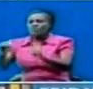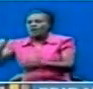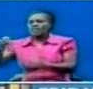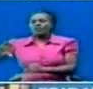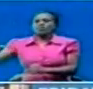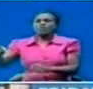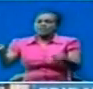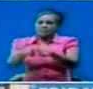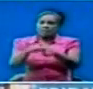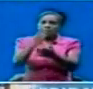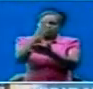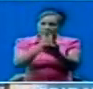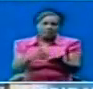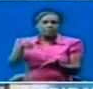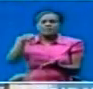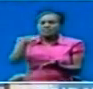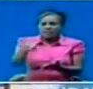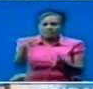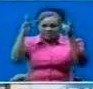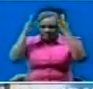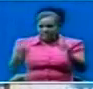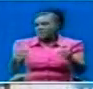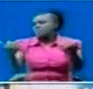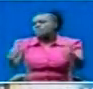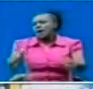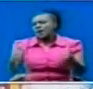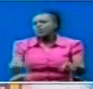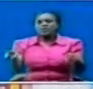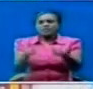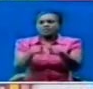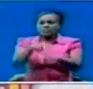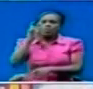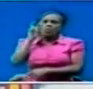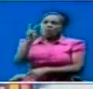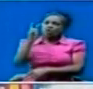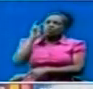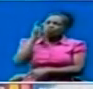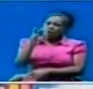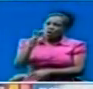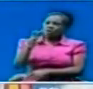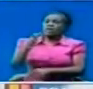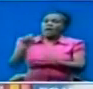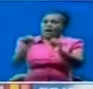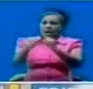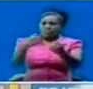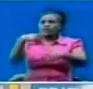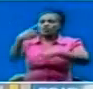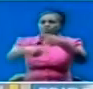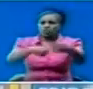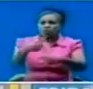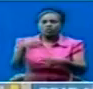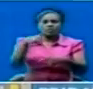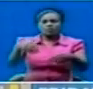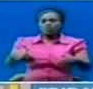While a section of residents, perhaps undecided on the matter, stood back watching keenly as the day's events unfolded, the